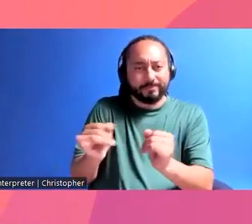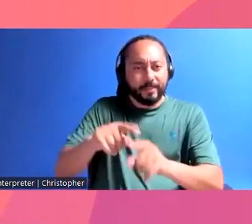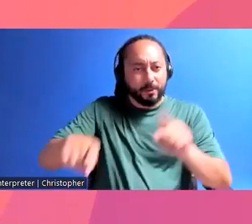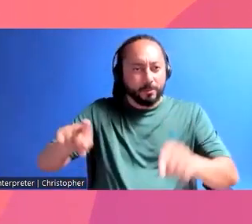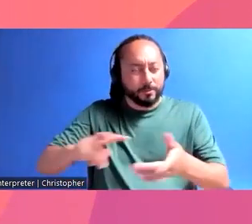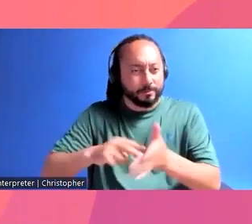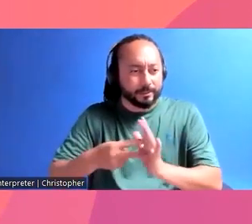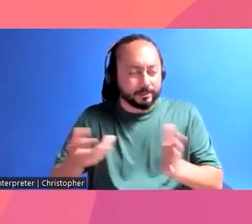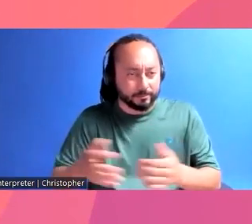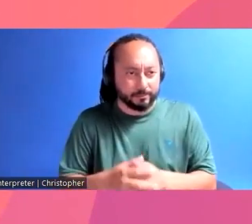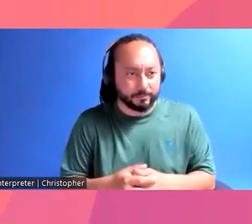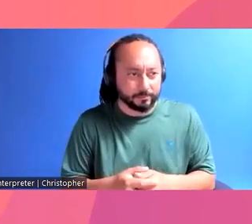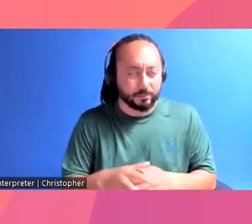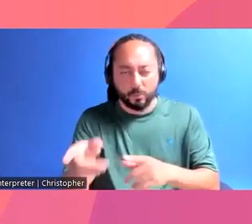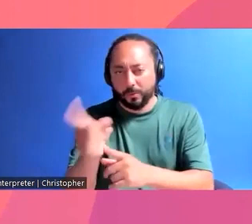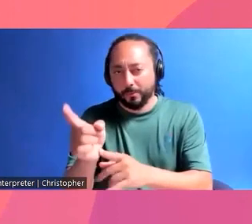moment.